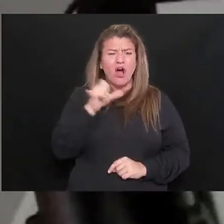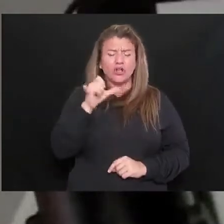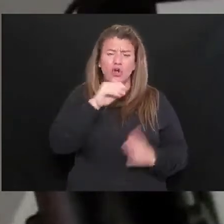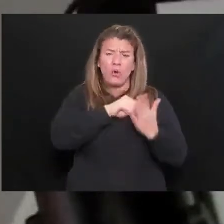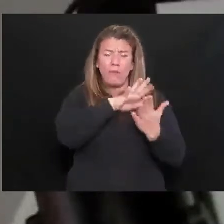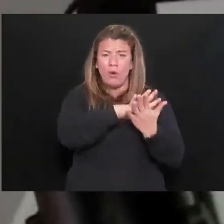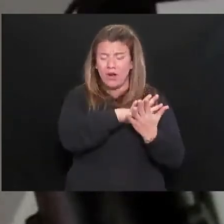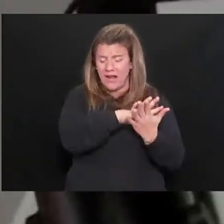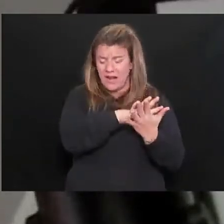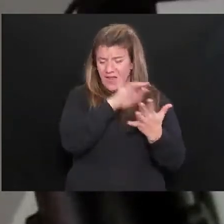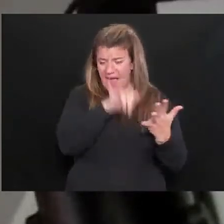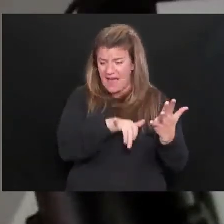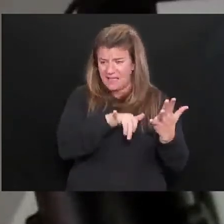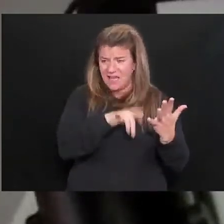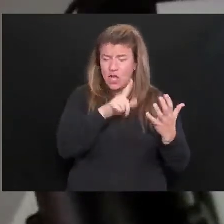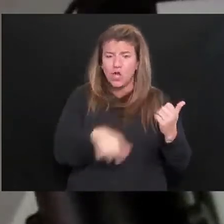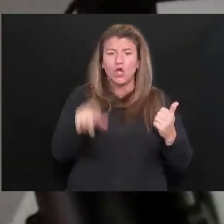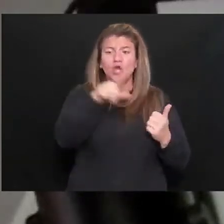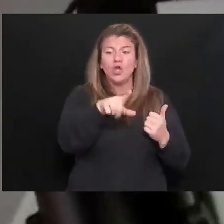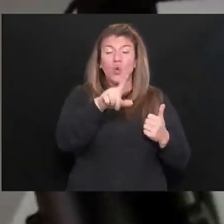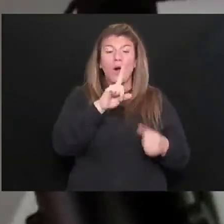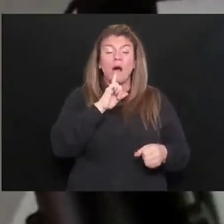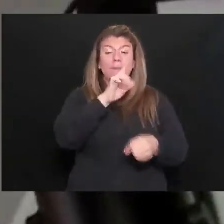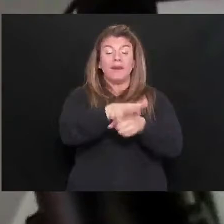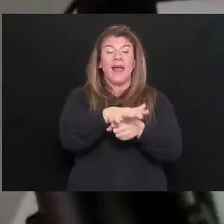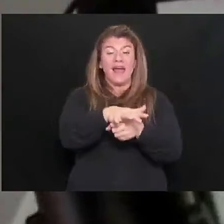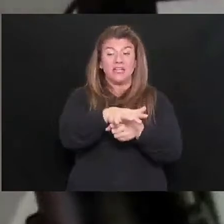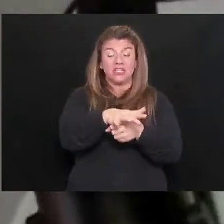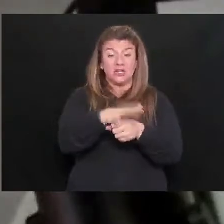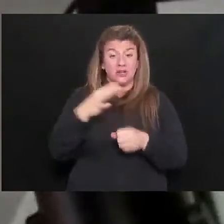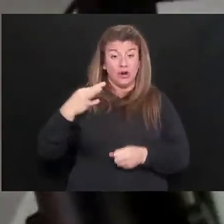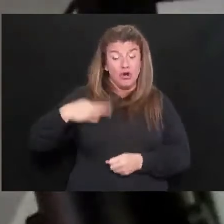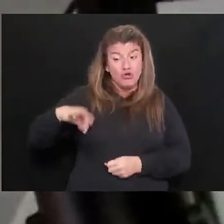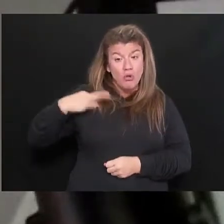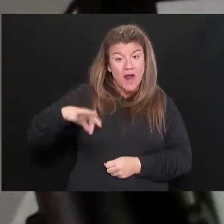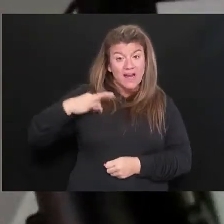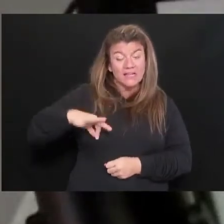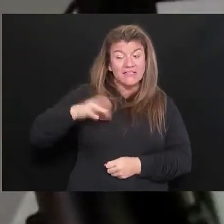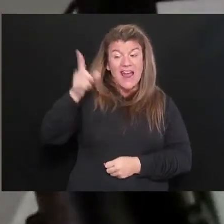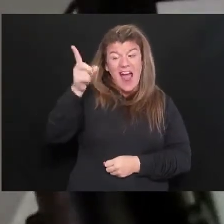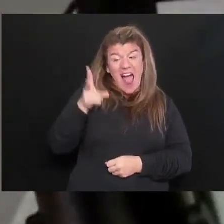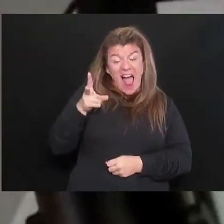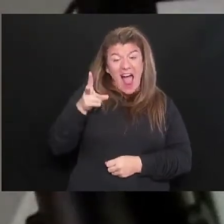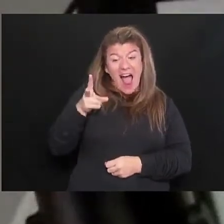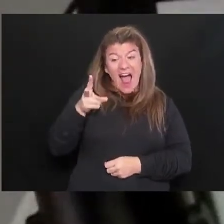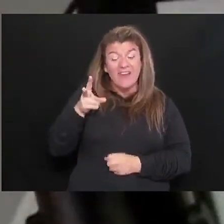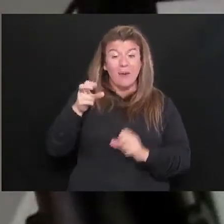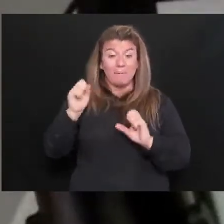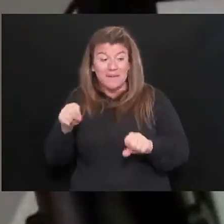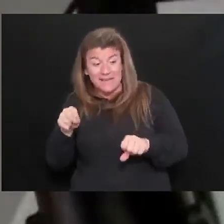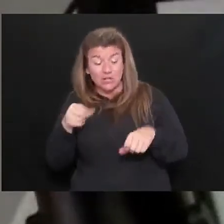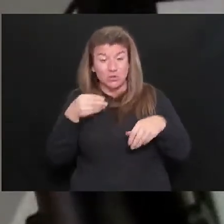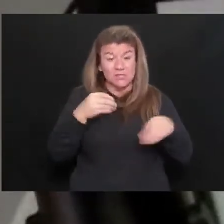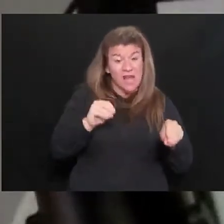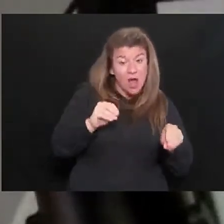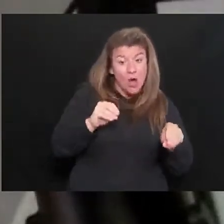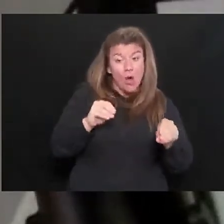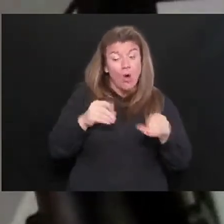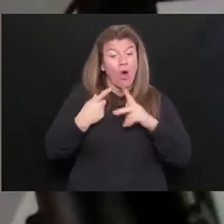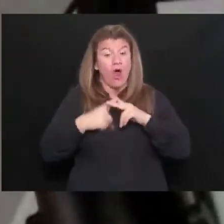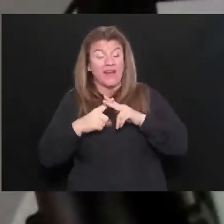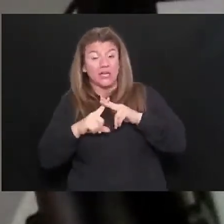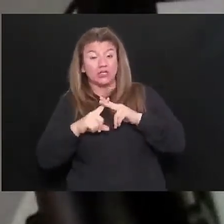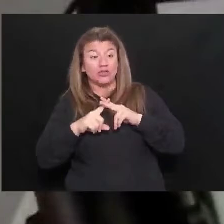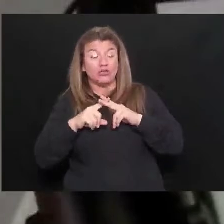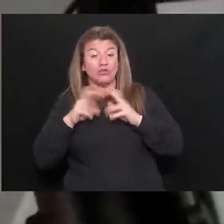that you all have pledged to Credit Suisse half the proceeds of either a potential sale or initial public